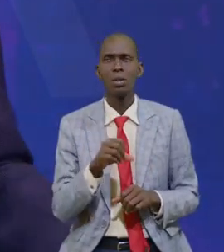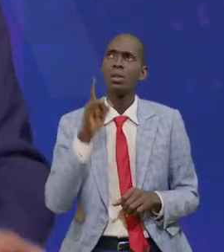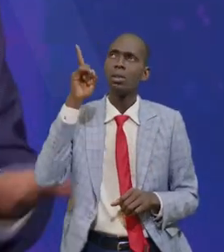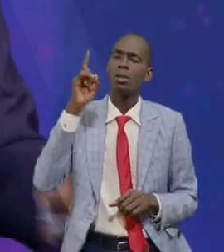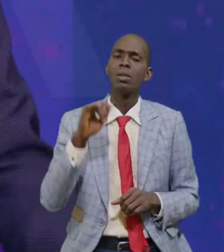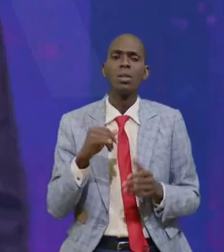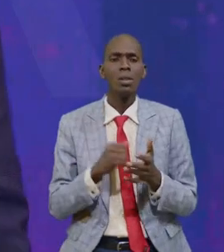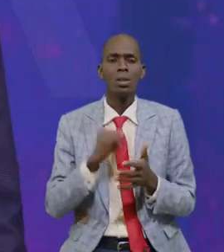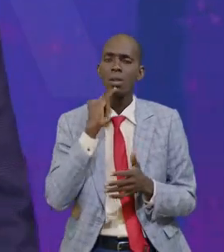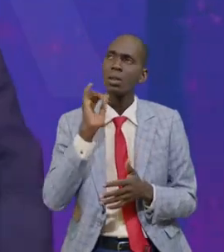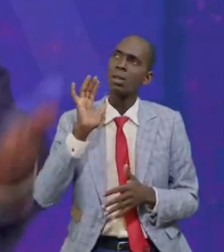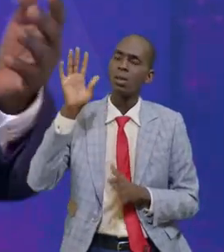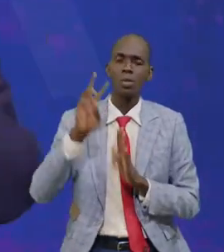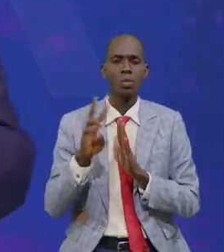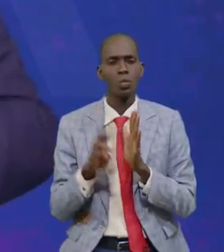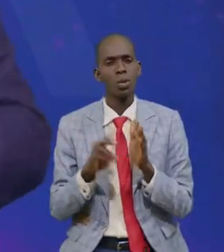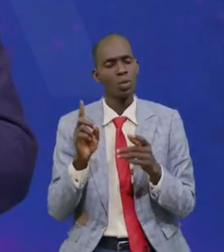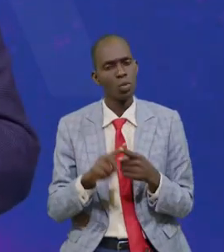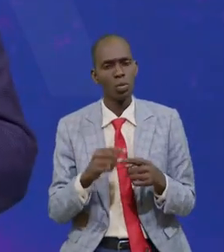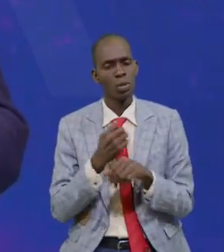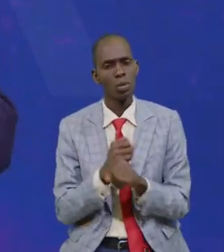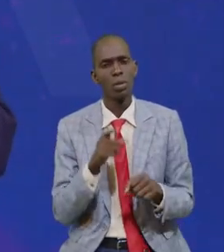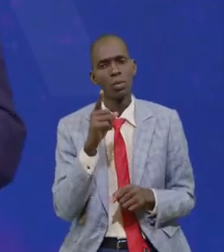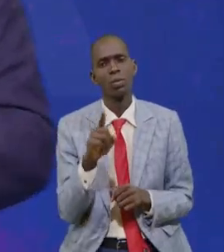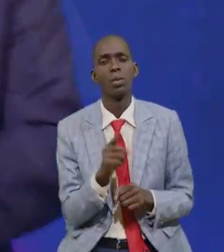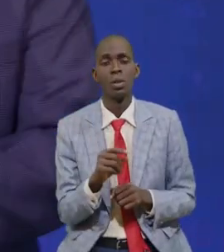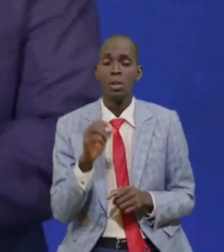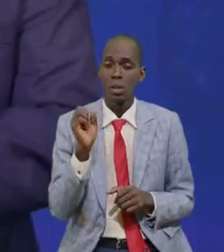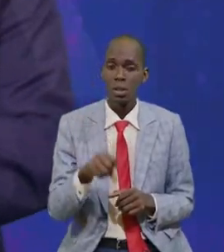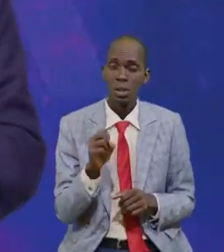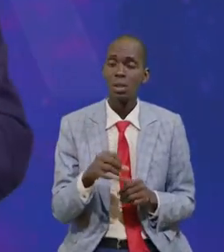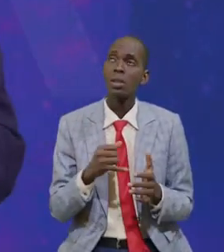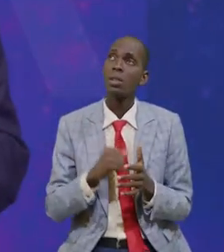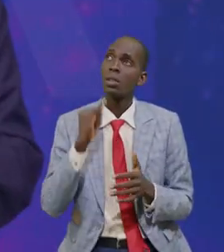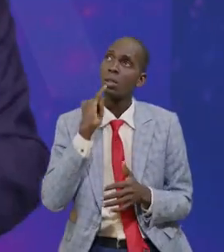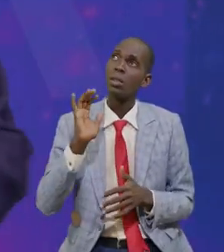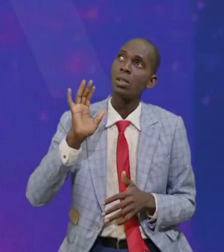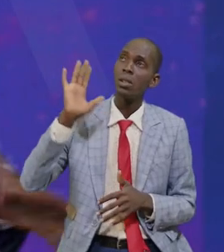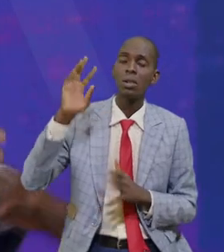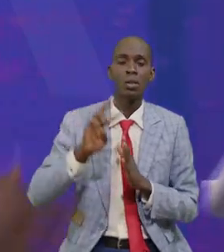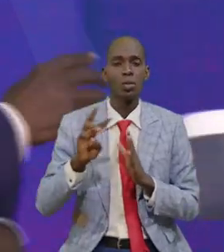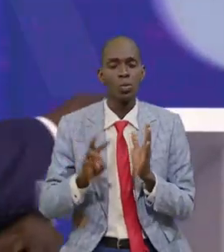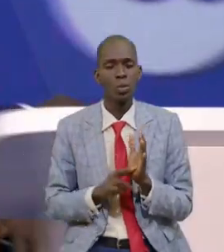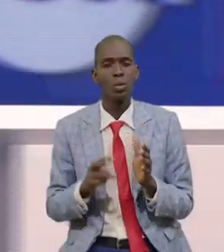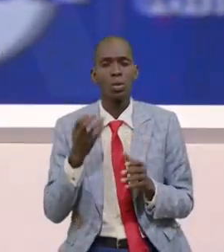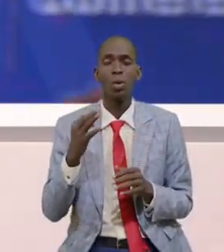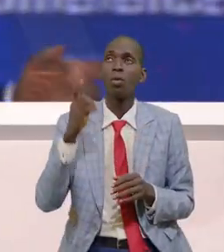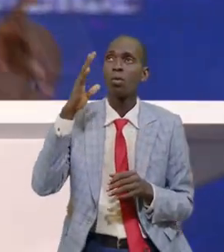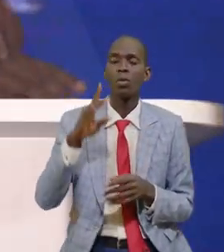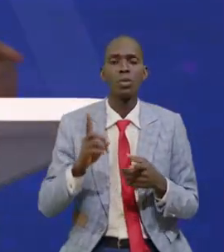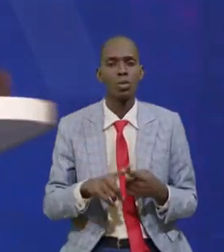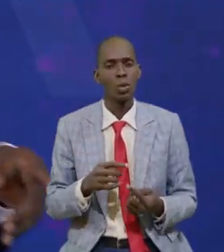it be thy will, heal me, of course. He came to do the will of God. If it be thy will, sanctify